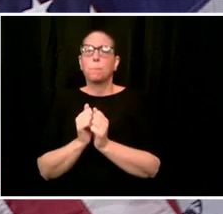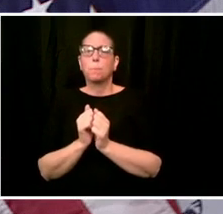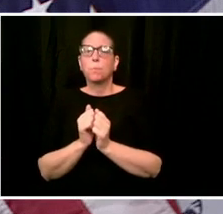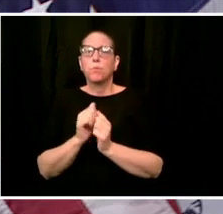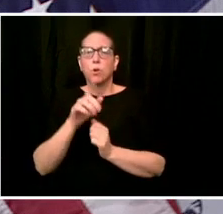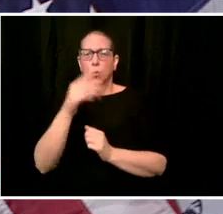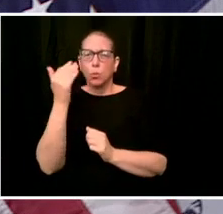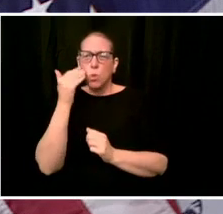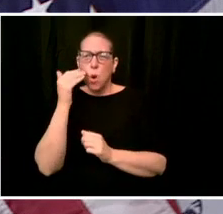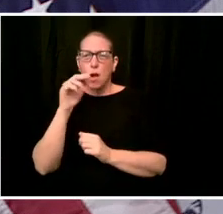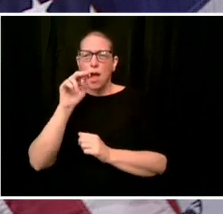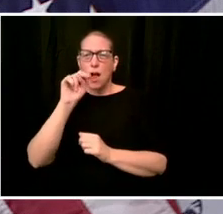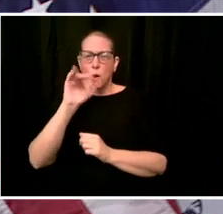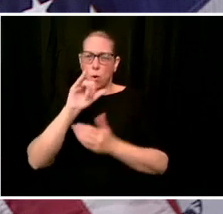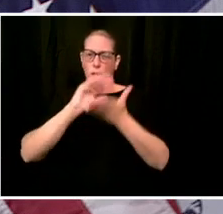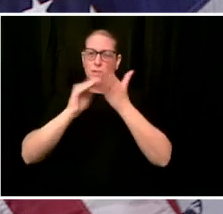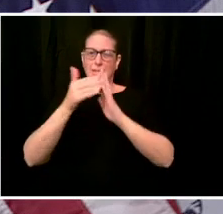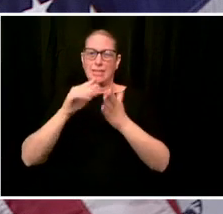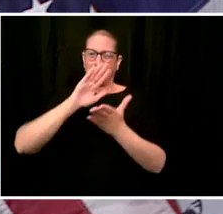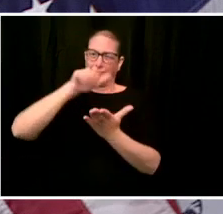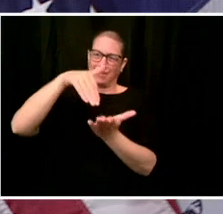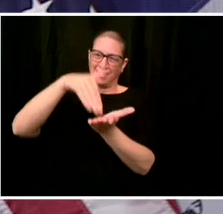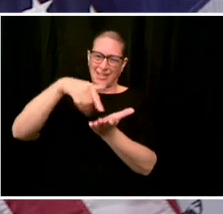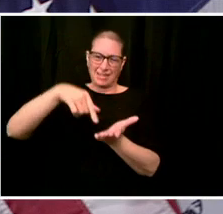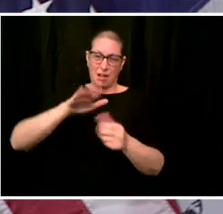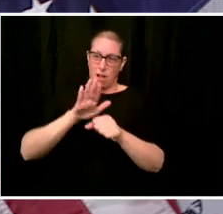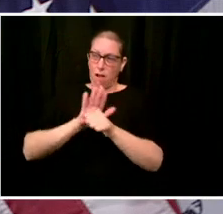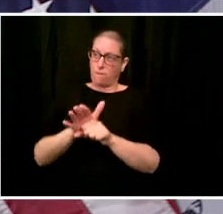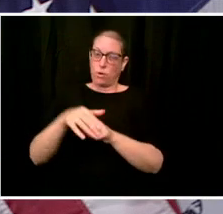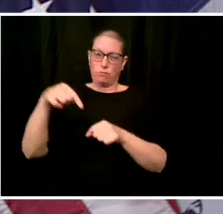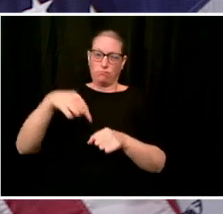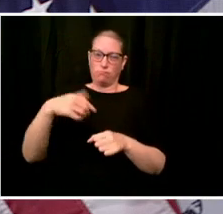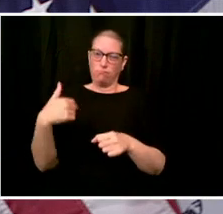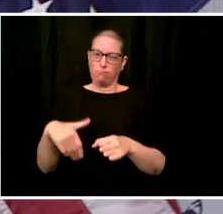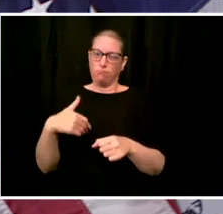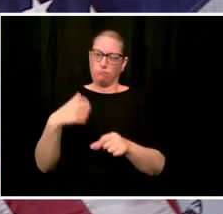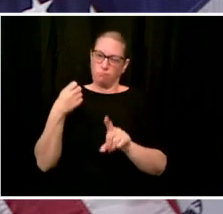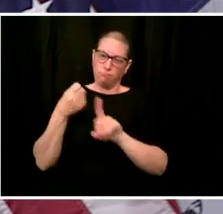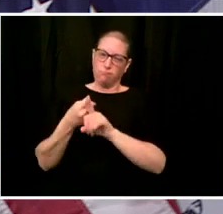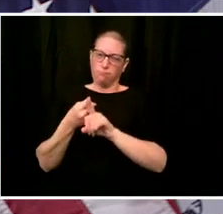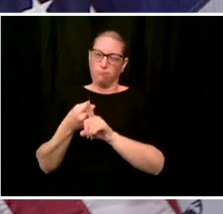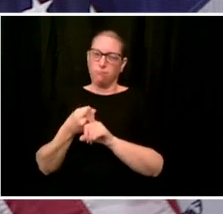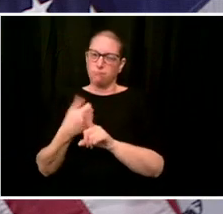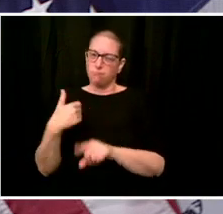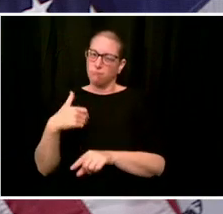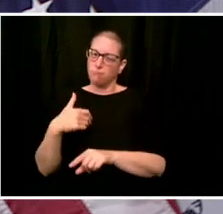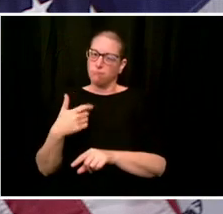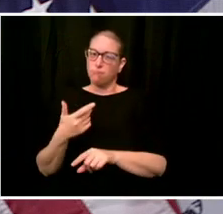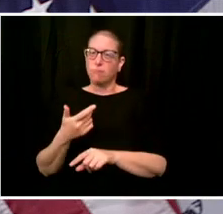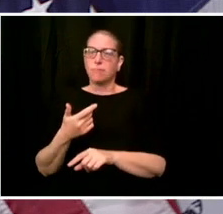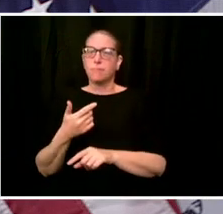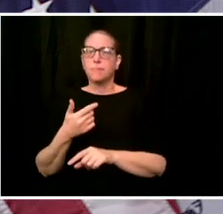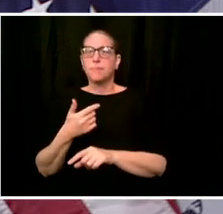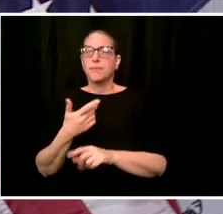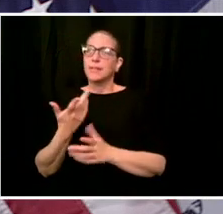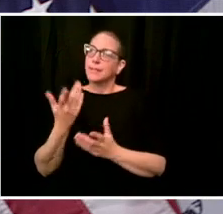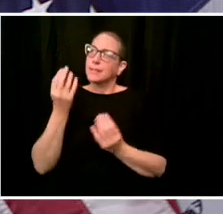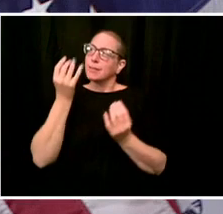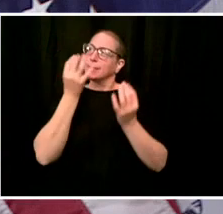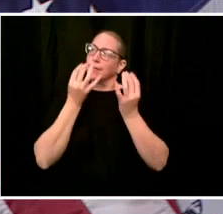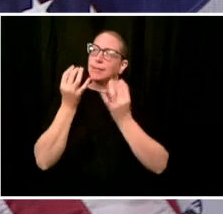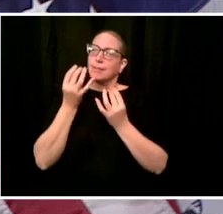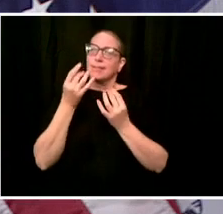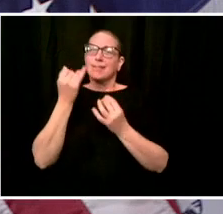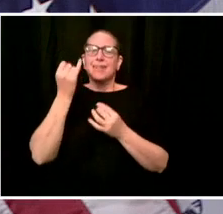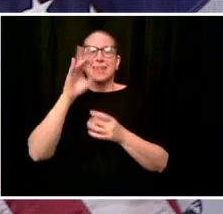somehow allowed itself to be lessened or become fearful or become